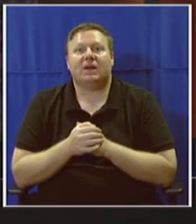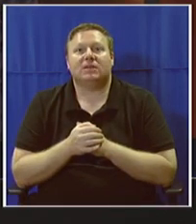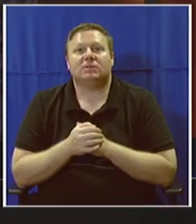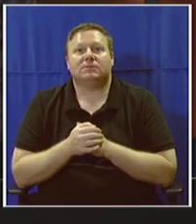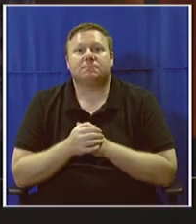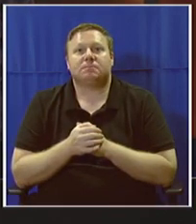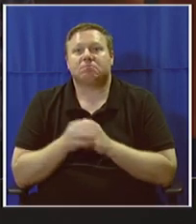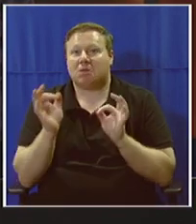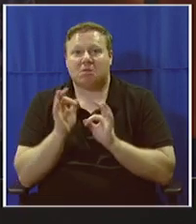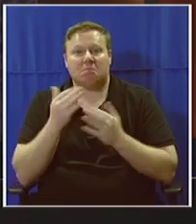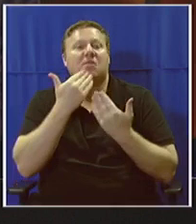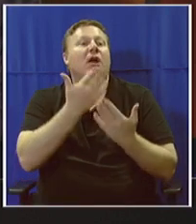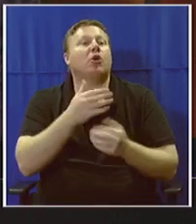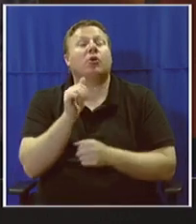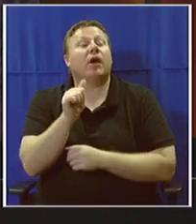ANC.